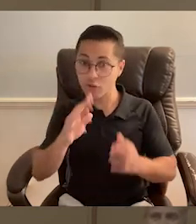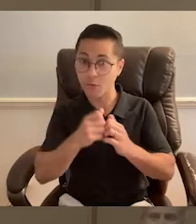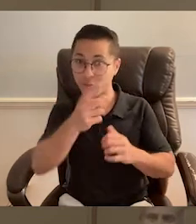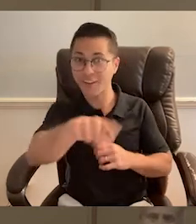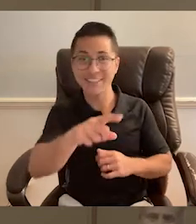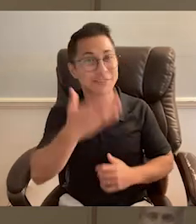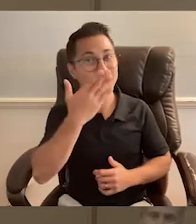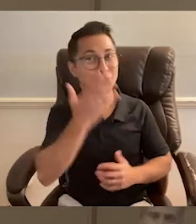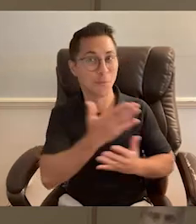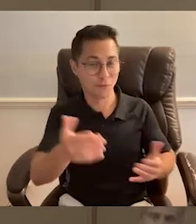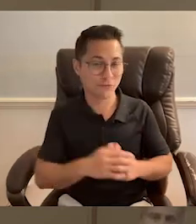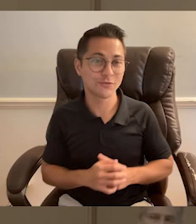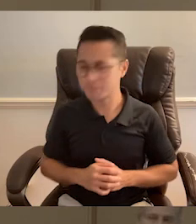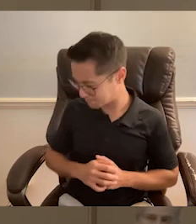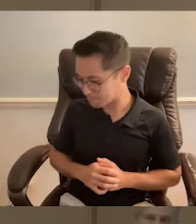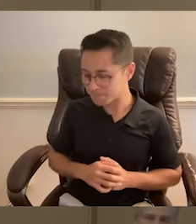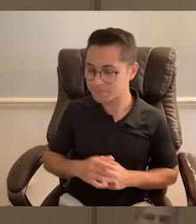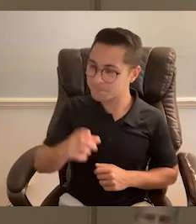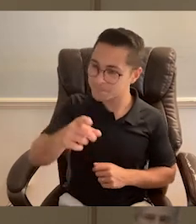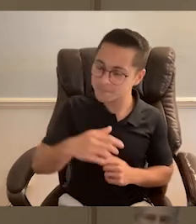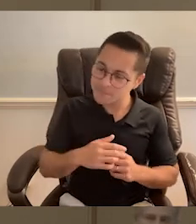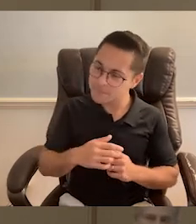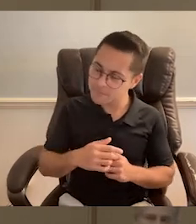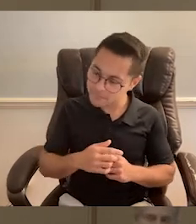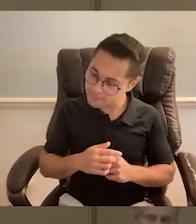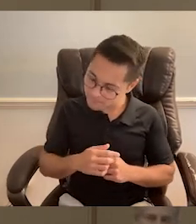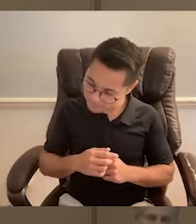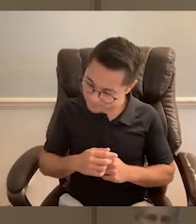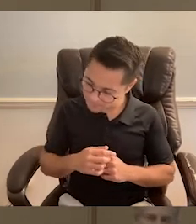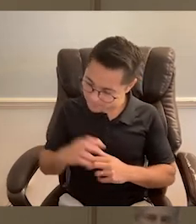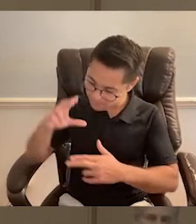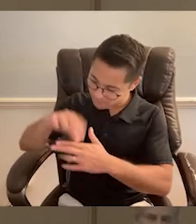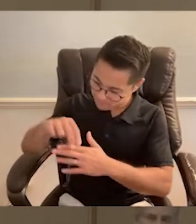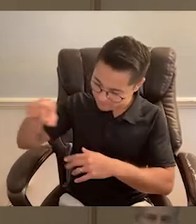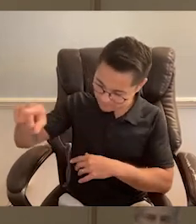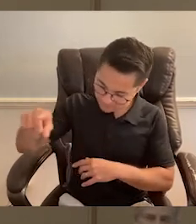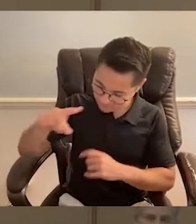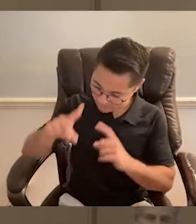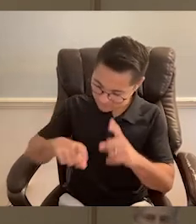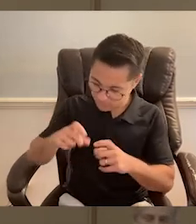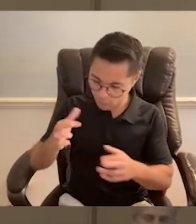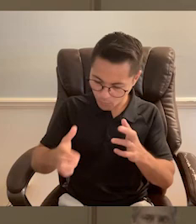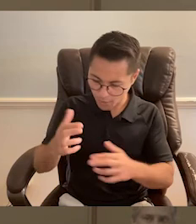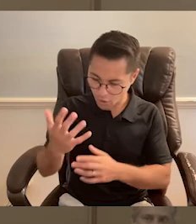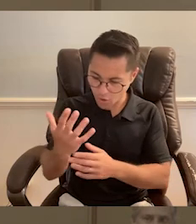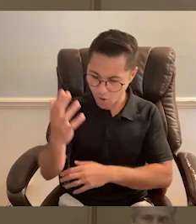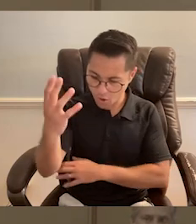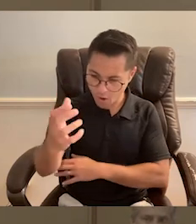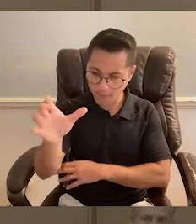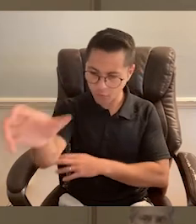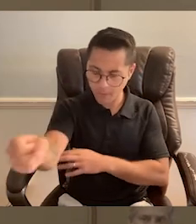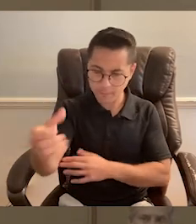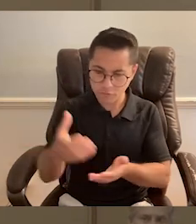system. If you're not wanting them to grab objects, can you have like pictures so that a